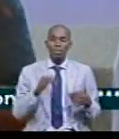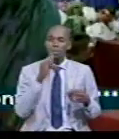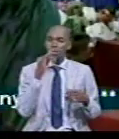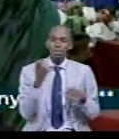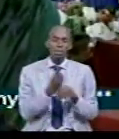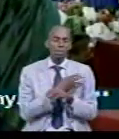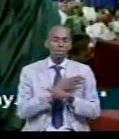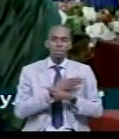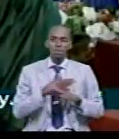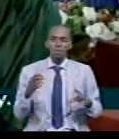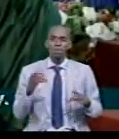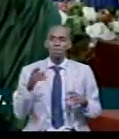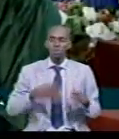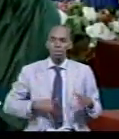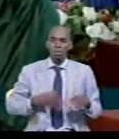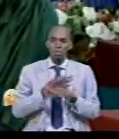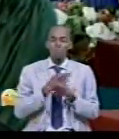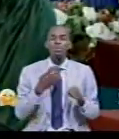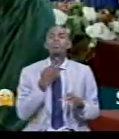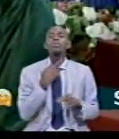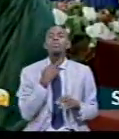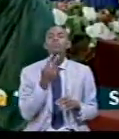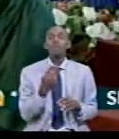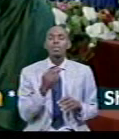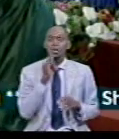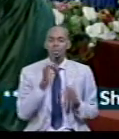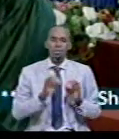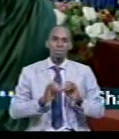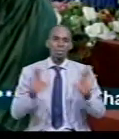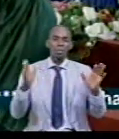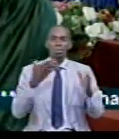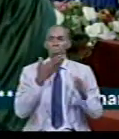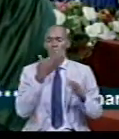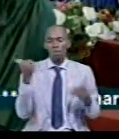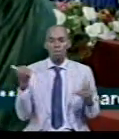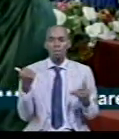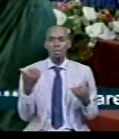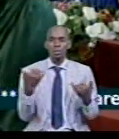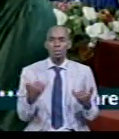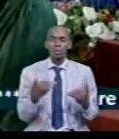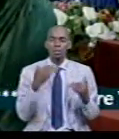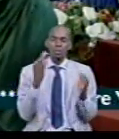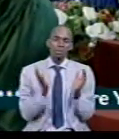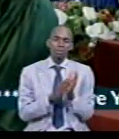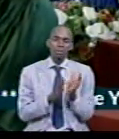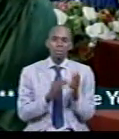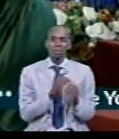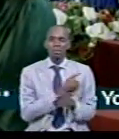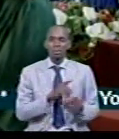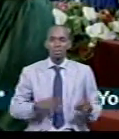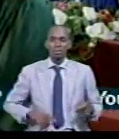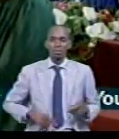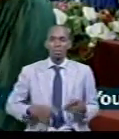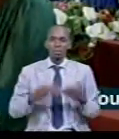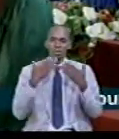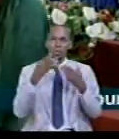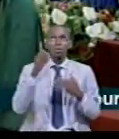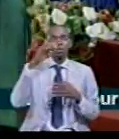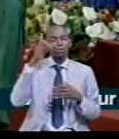free, my voice is back. I say thank God for that. I thank the living God for healing